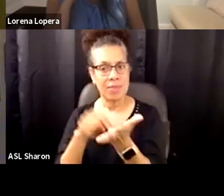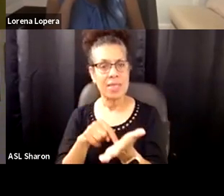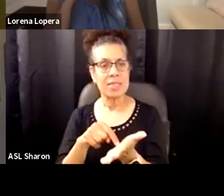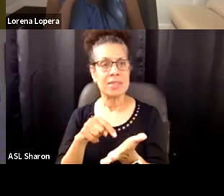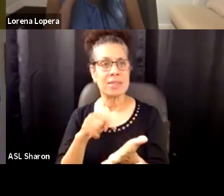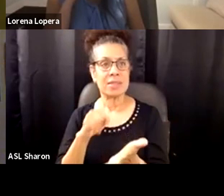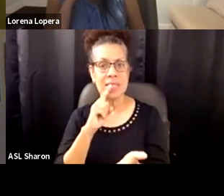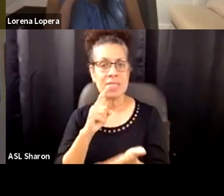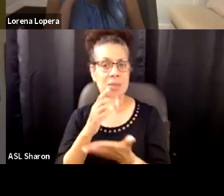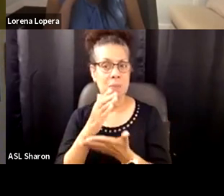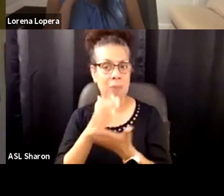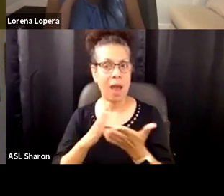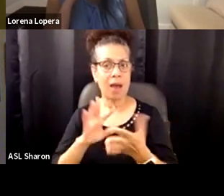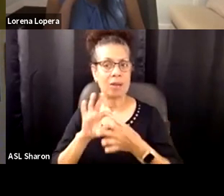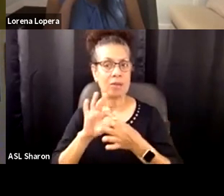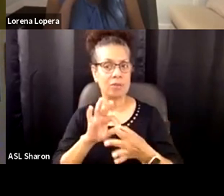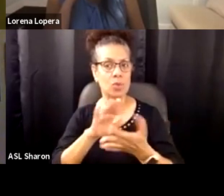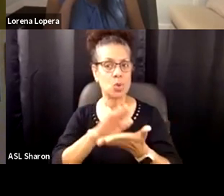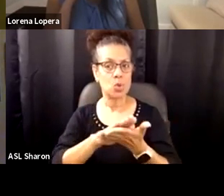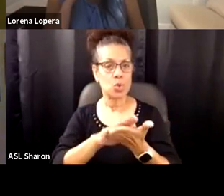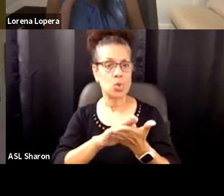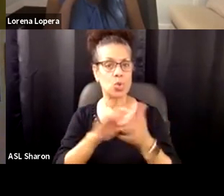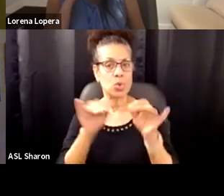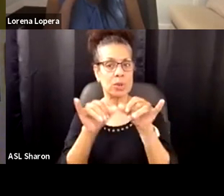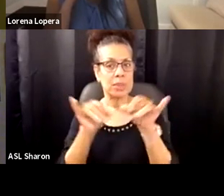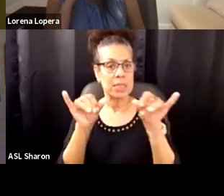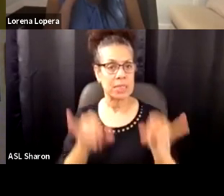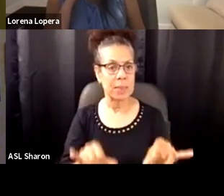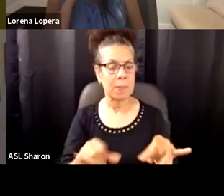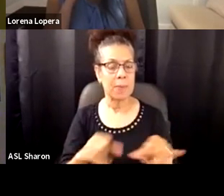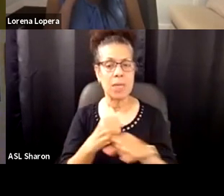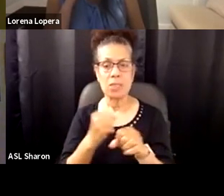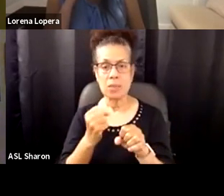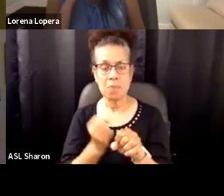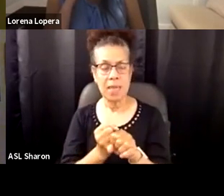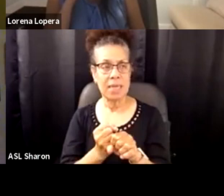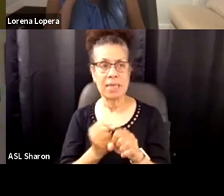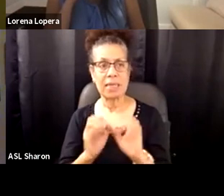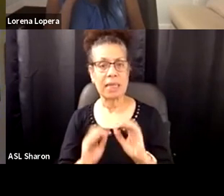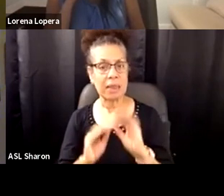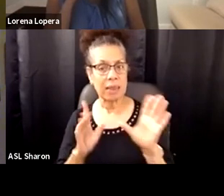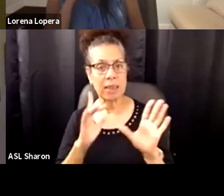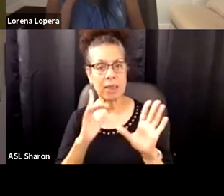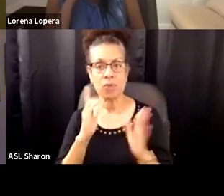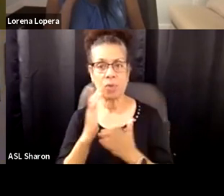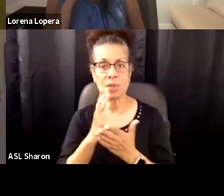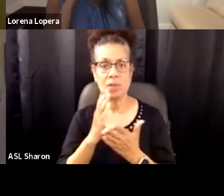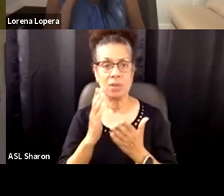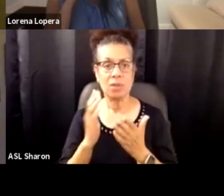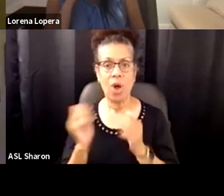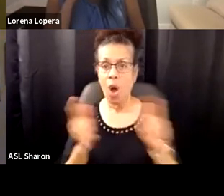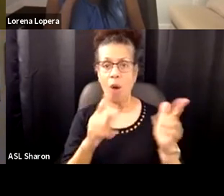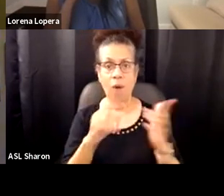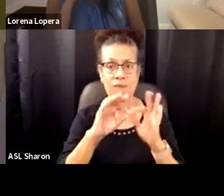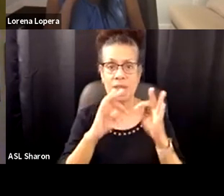of being part of the school system and making it as understandable to the range of family some that you know have no experience with you